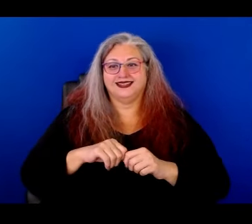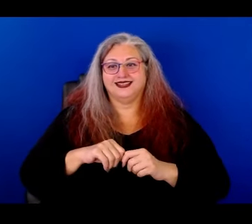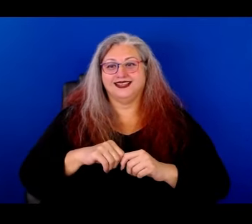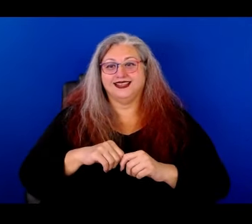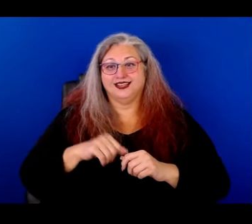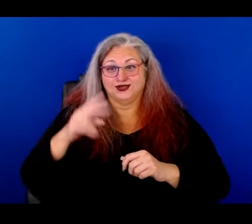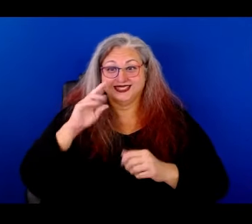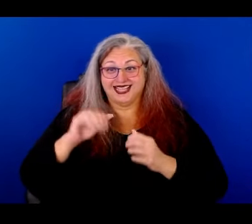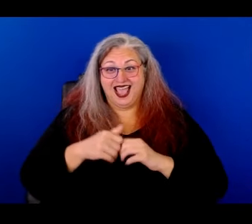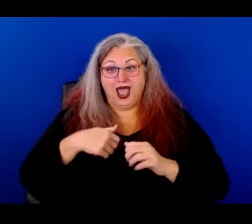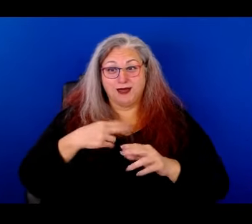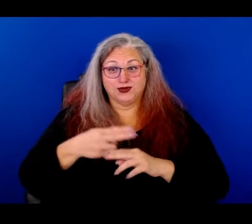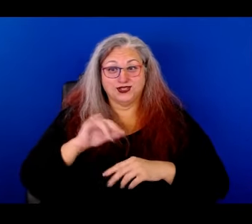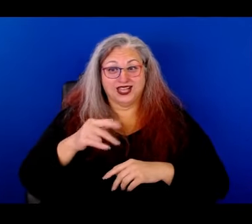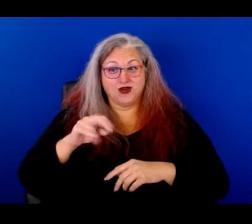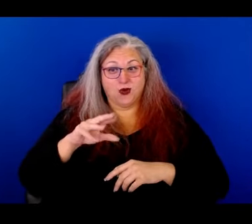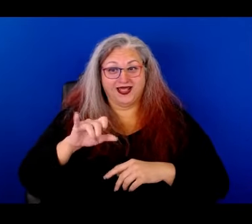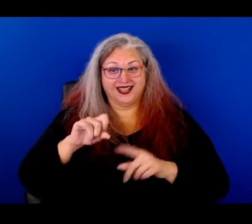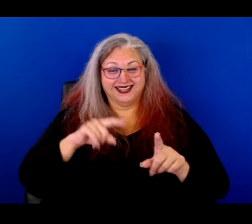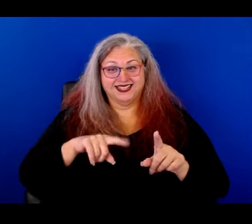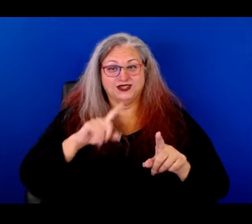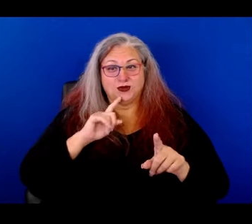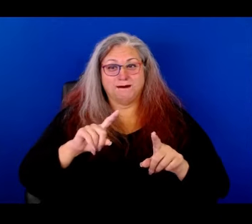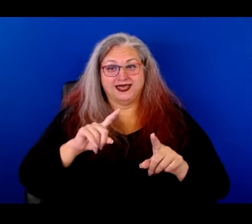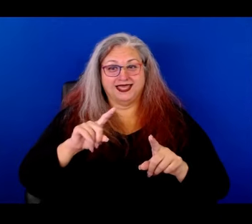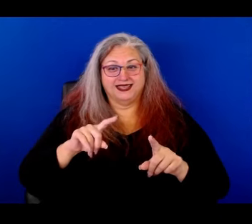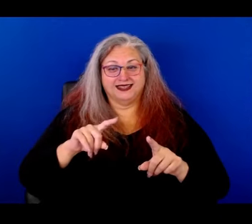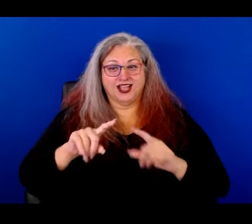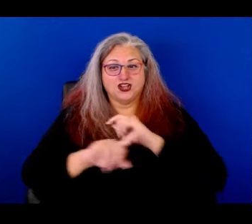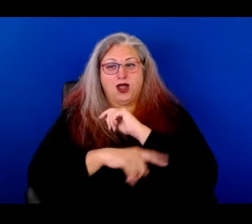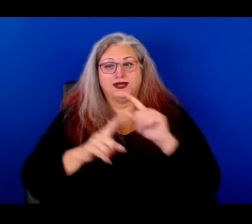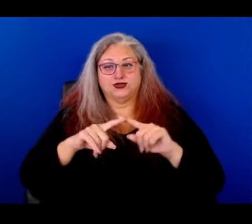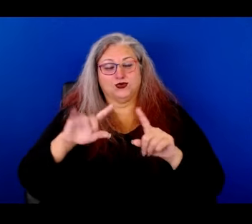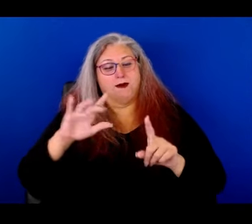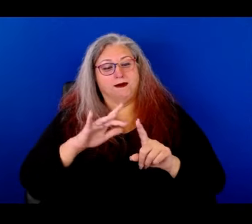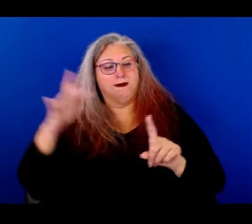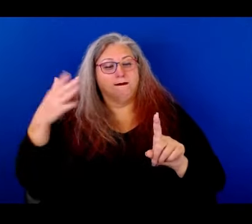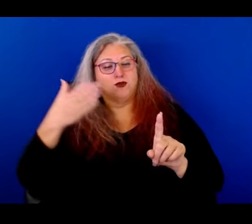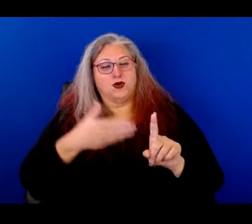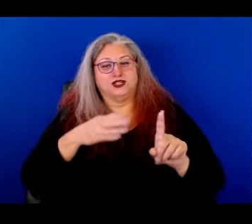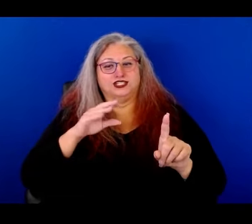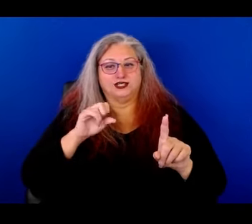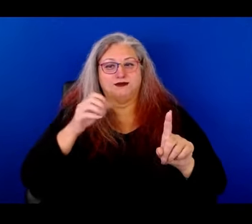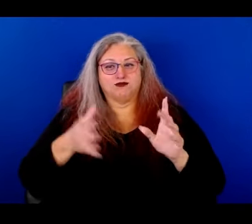You see how I'm using J.K. Rowling being garbage to promote Shiny Misfits?